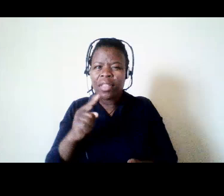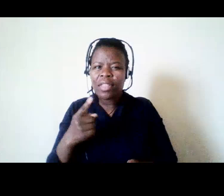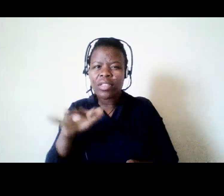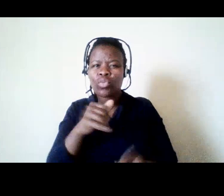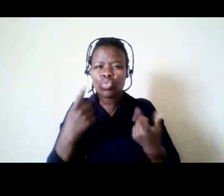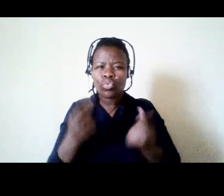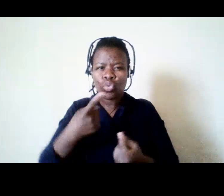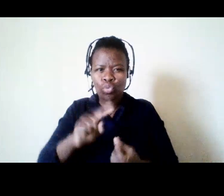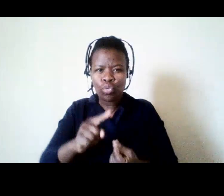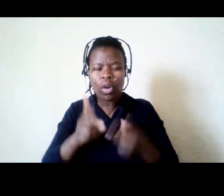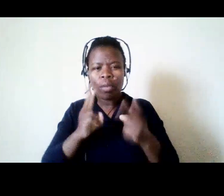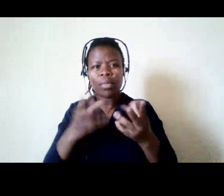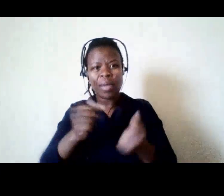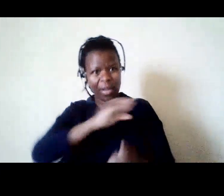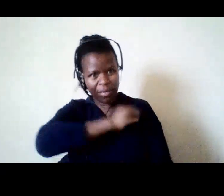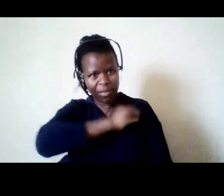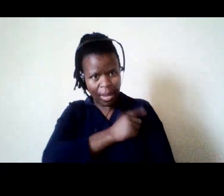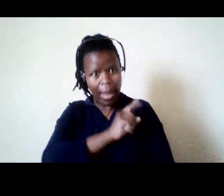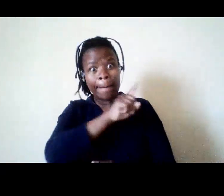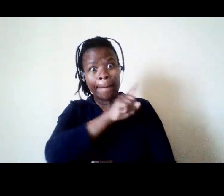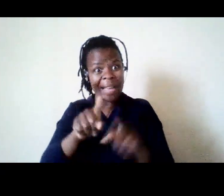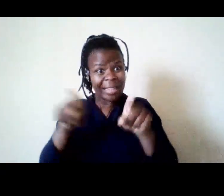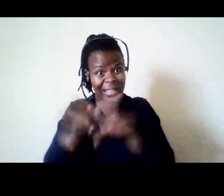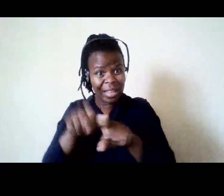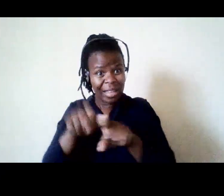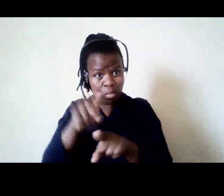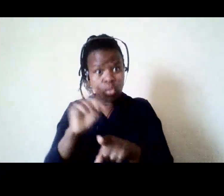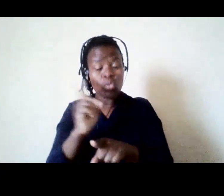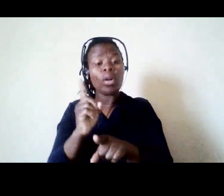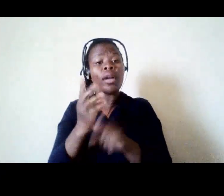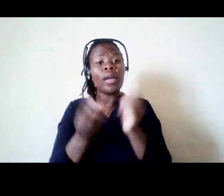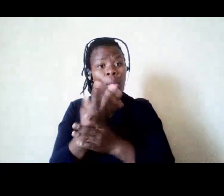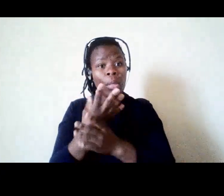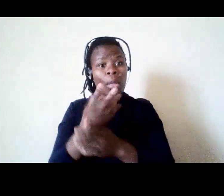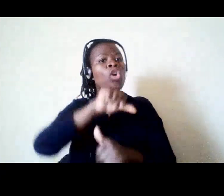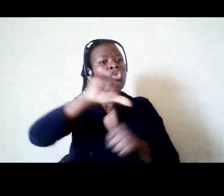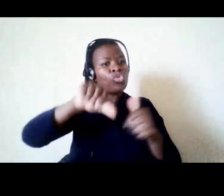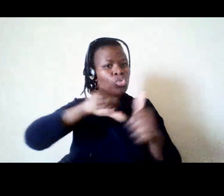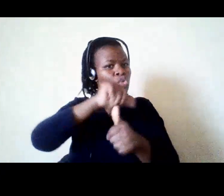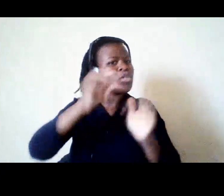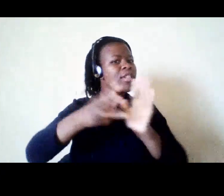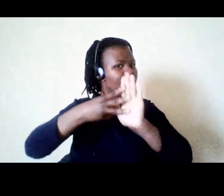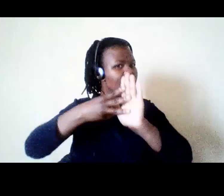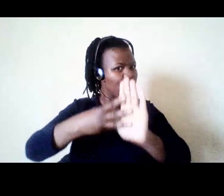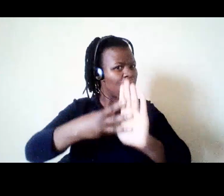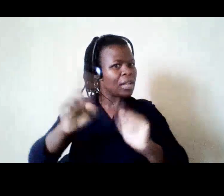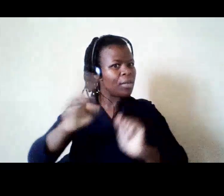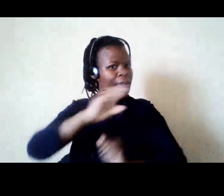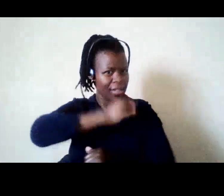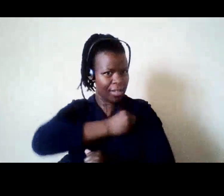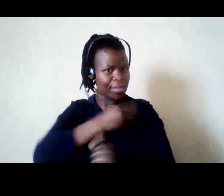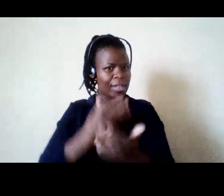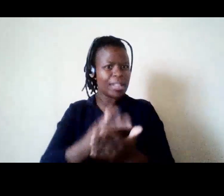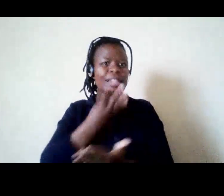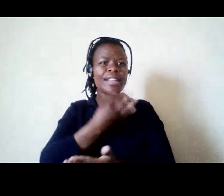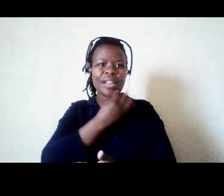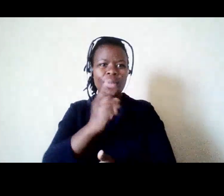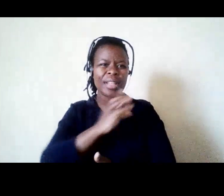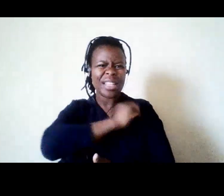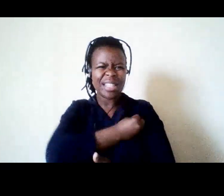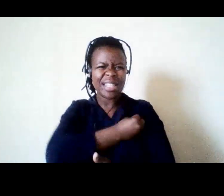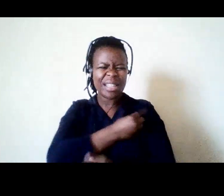now, this is also coming into a social model of disability to say that disability is not recognized every